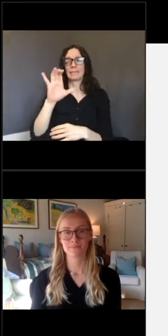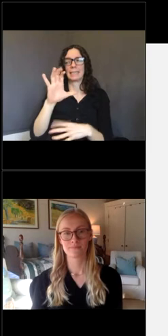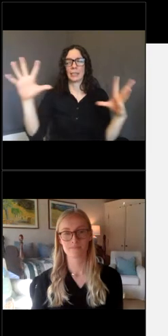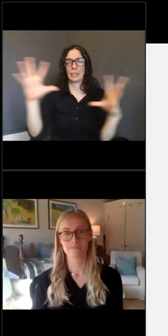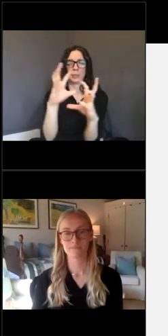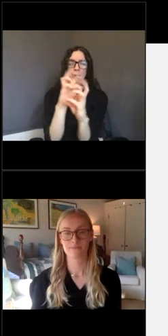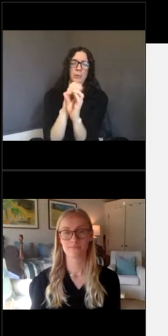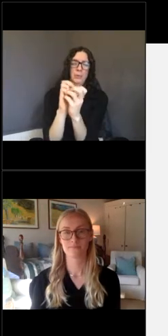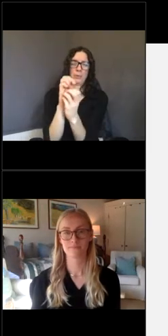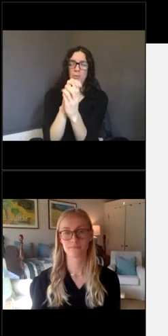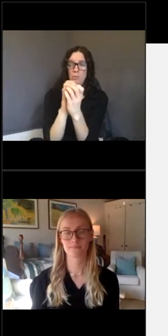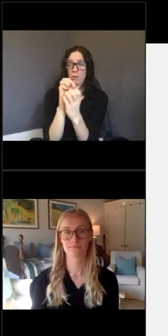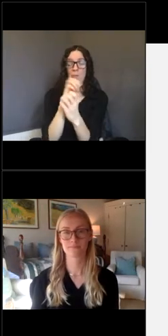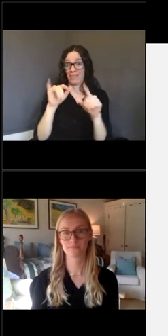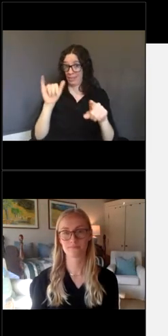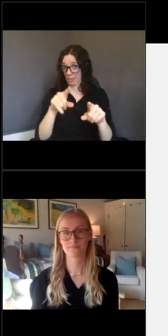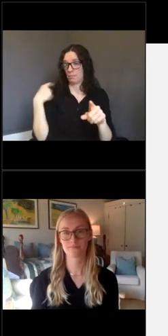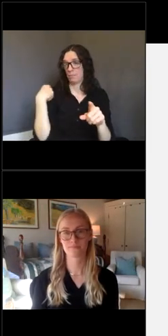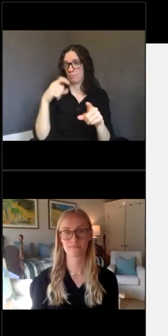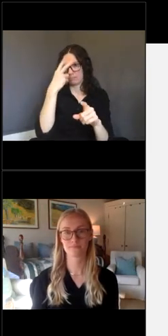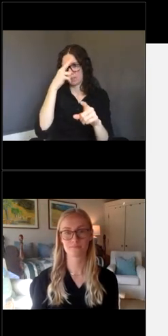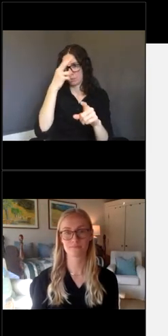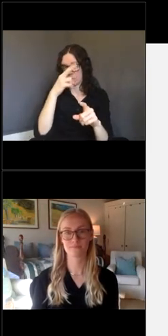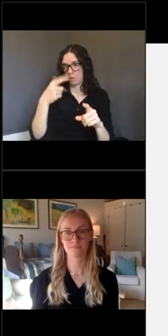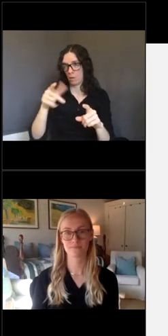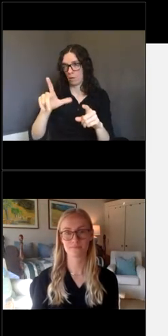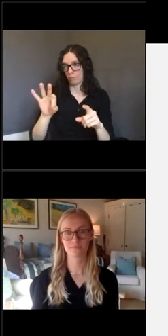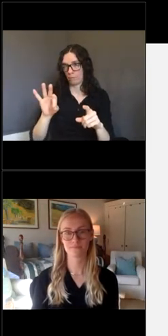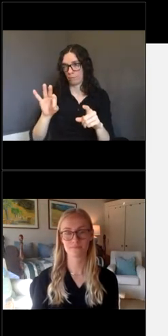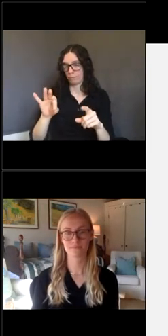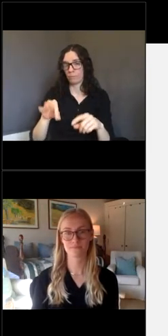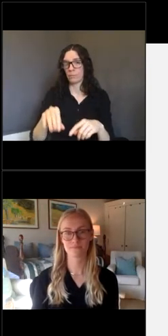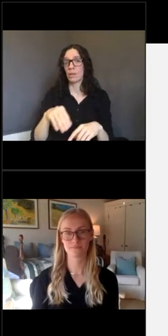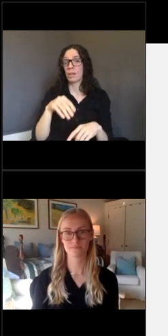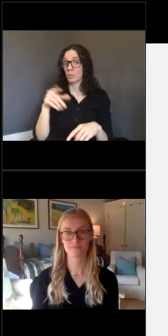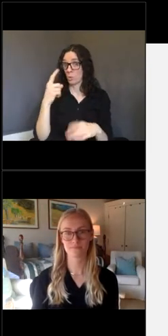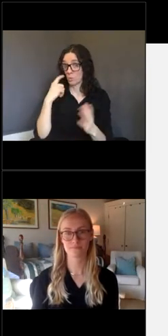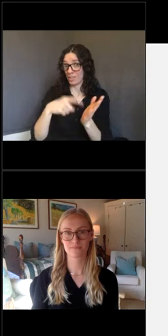And you will see that the Gulf is not isolated.